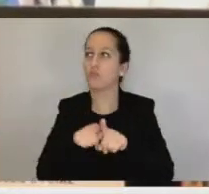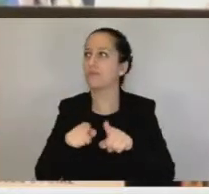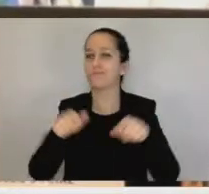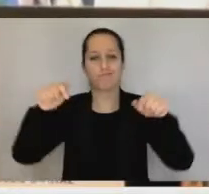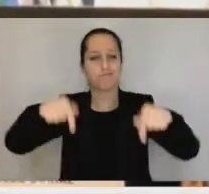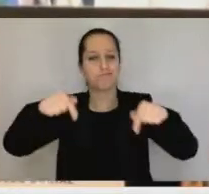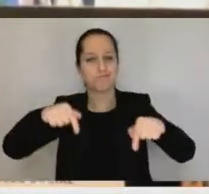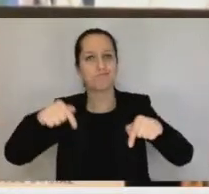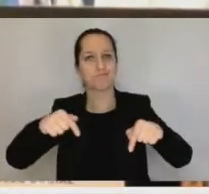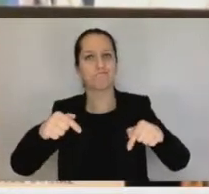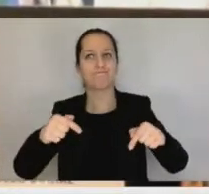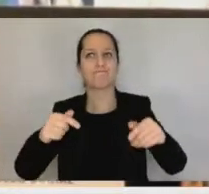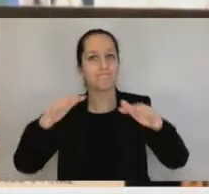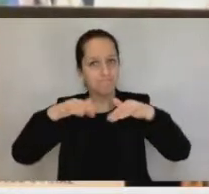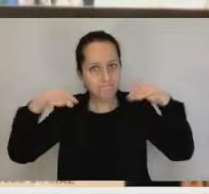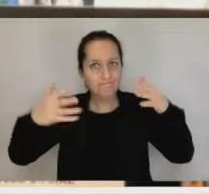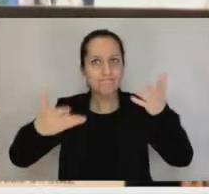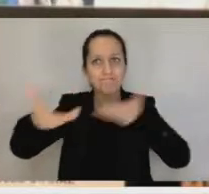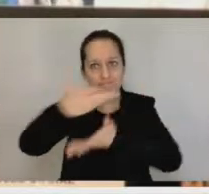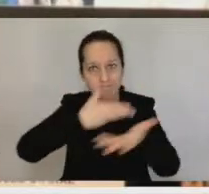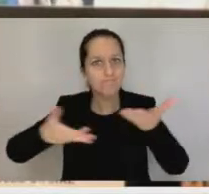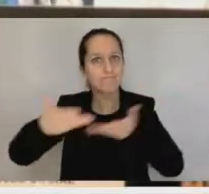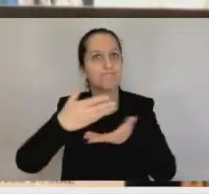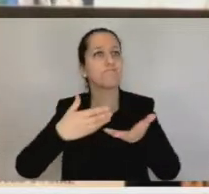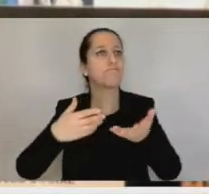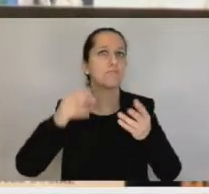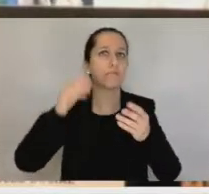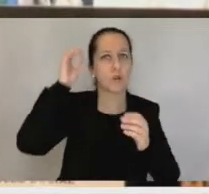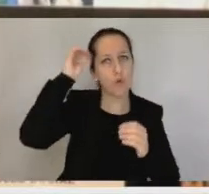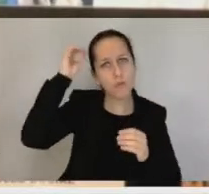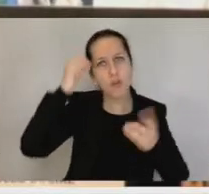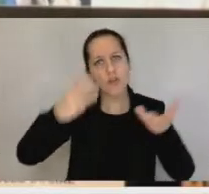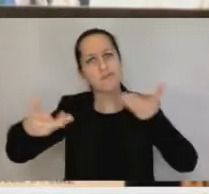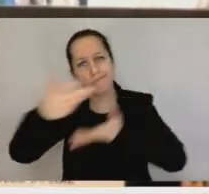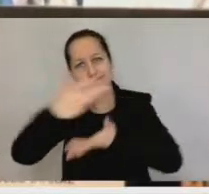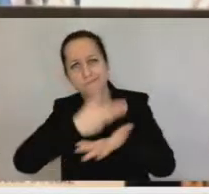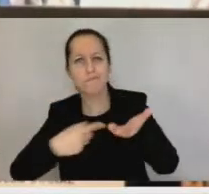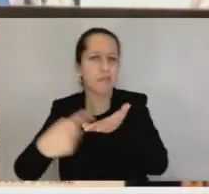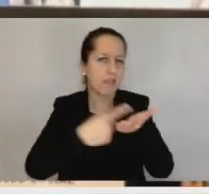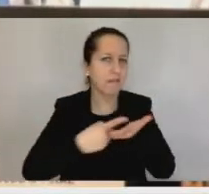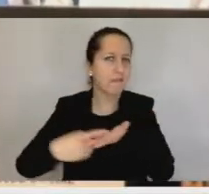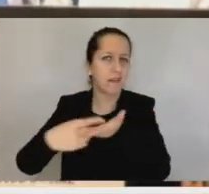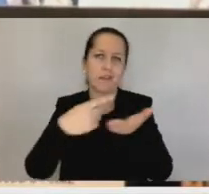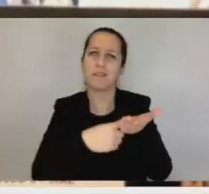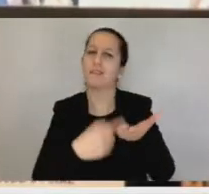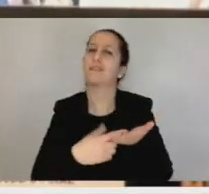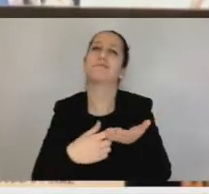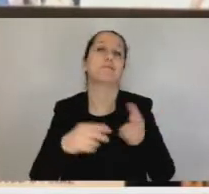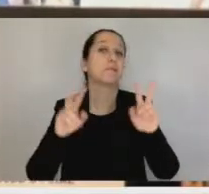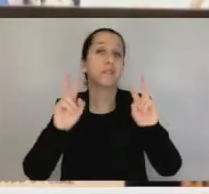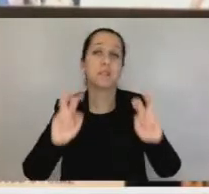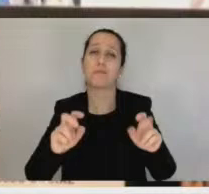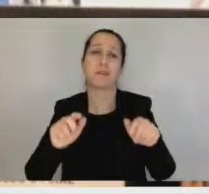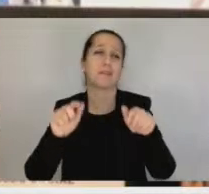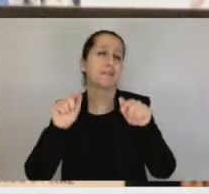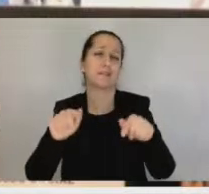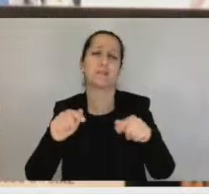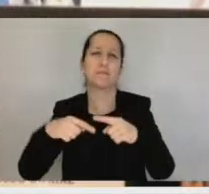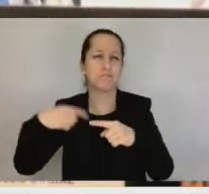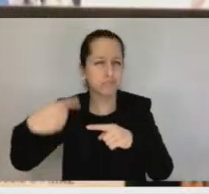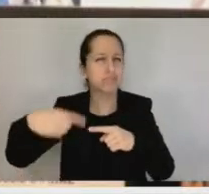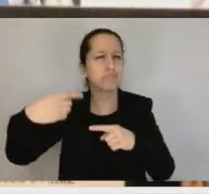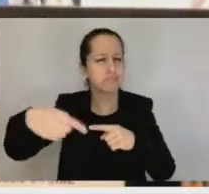for organizing this type of event where we have the opportunity to discuss these issues,